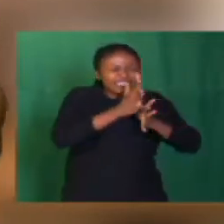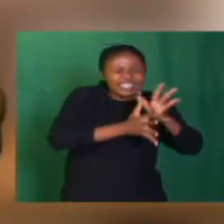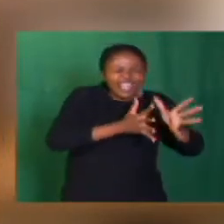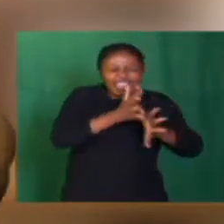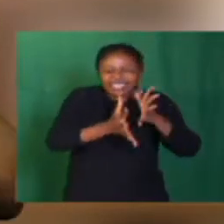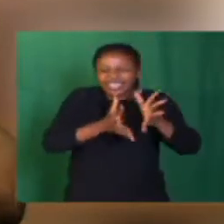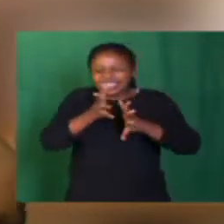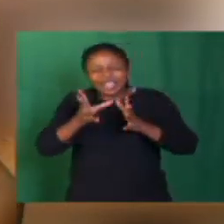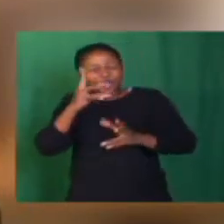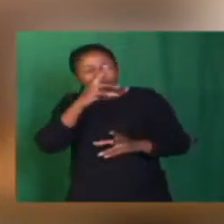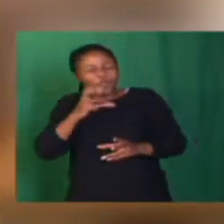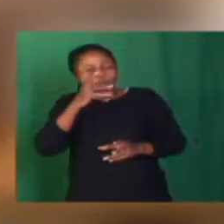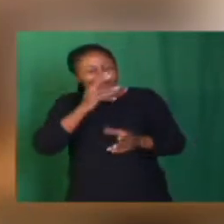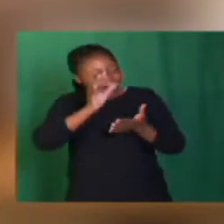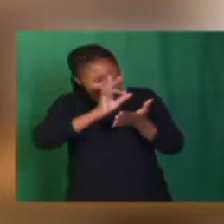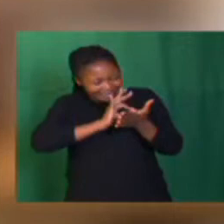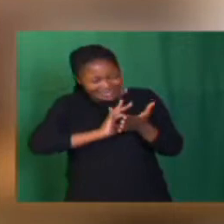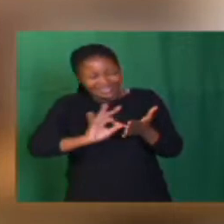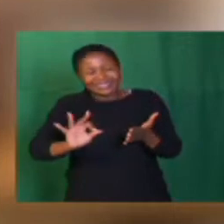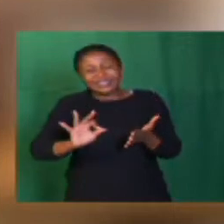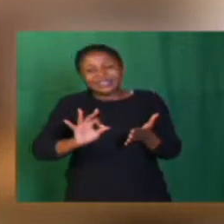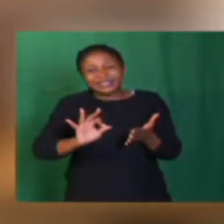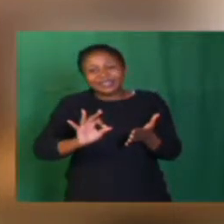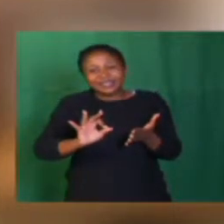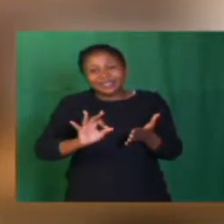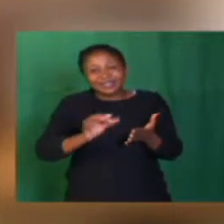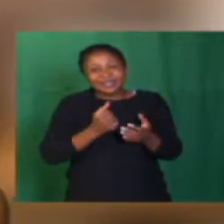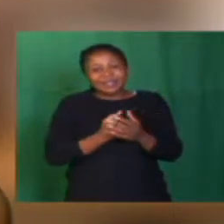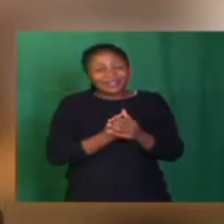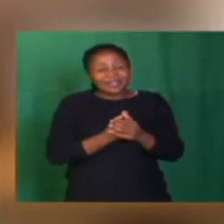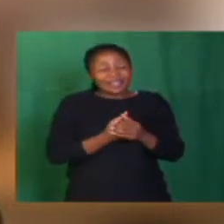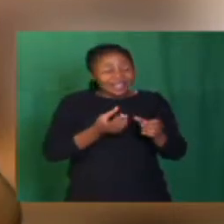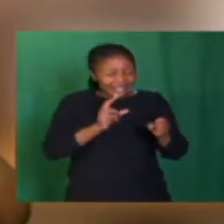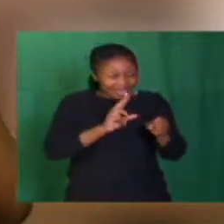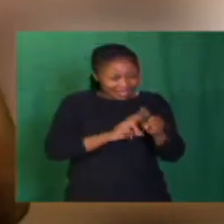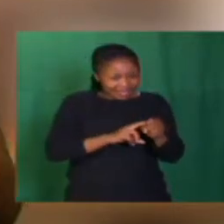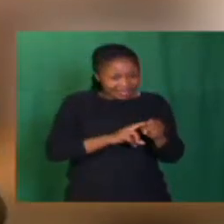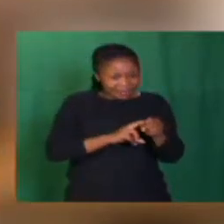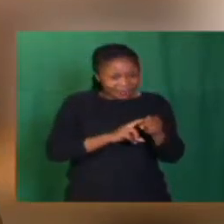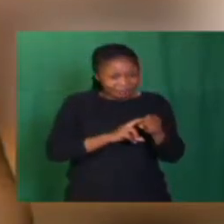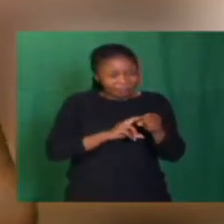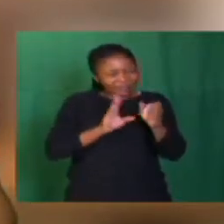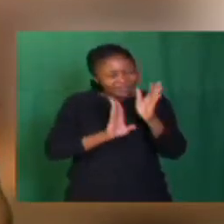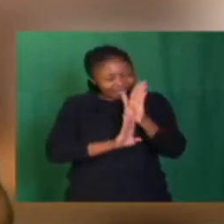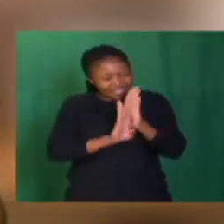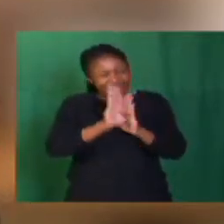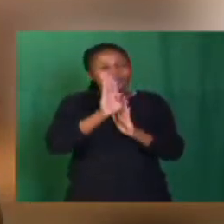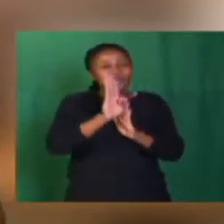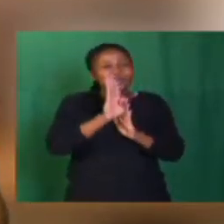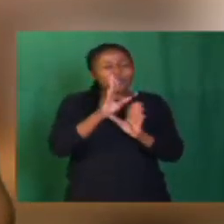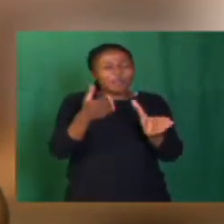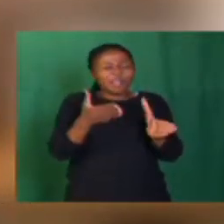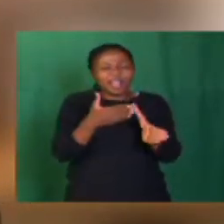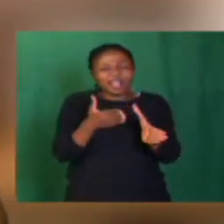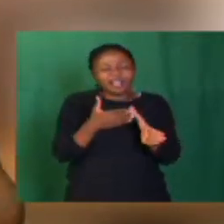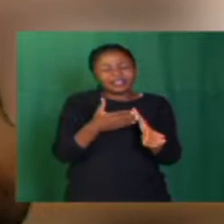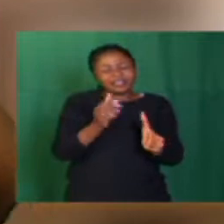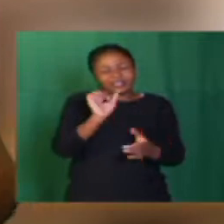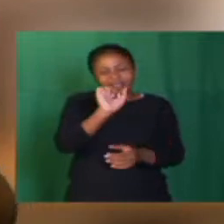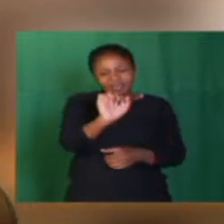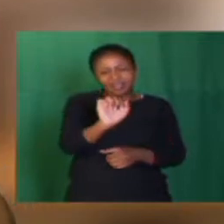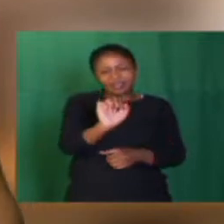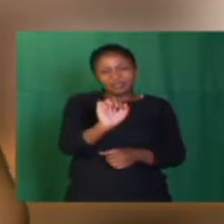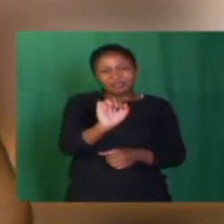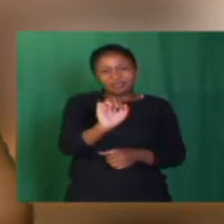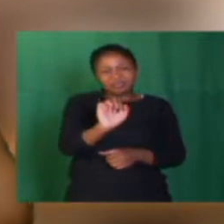are clearly expressed. And you also develop your responses by using the appropriate linking words. For instance,